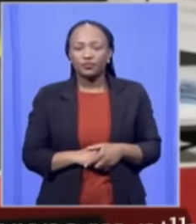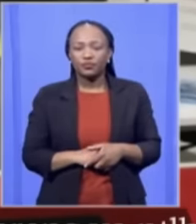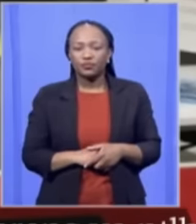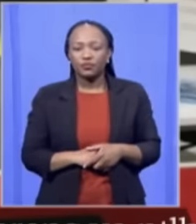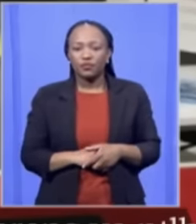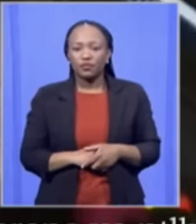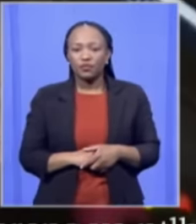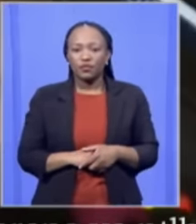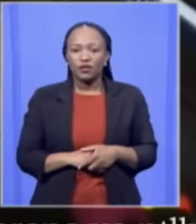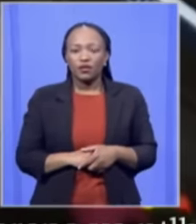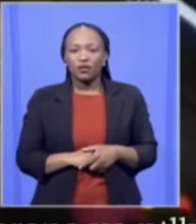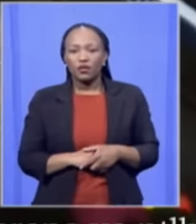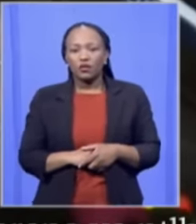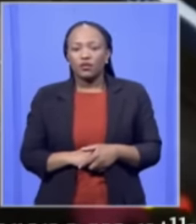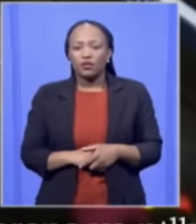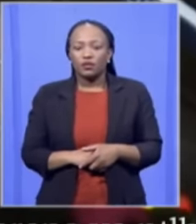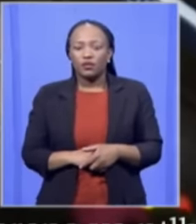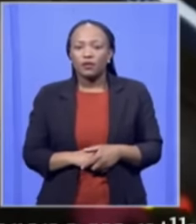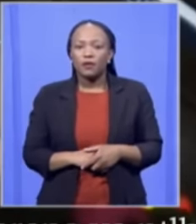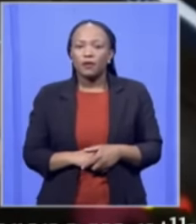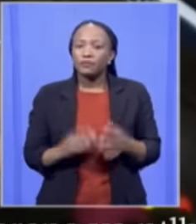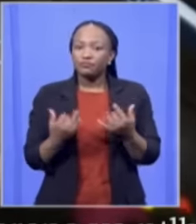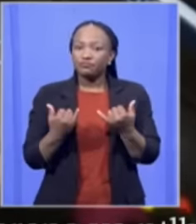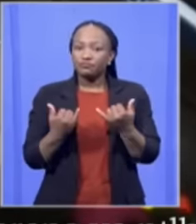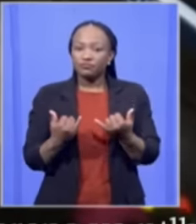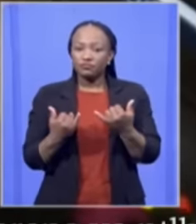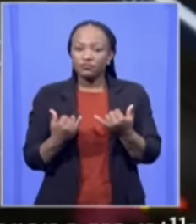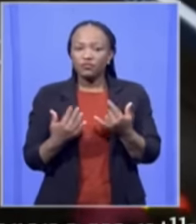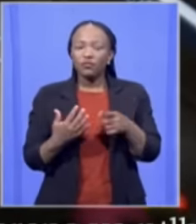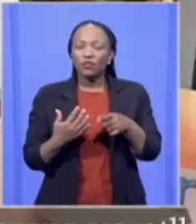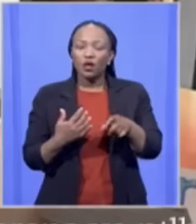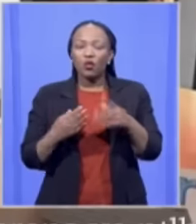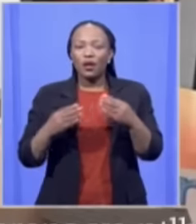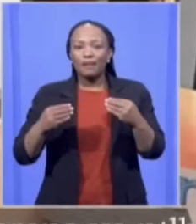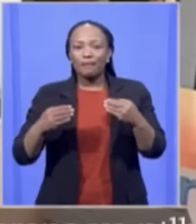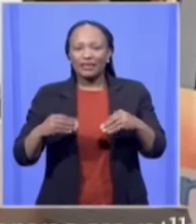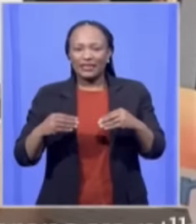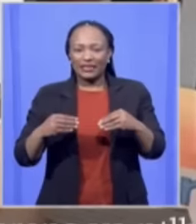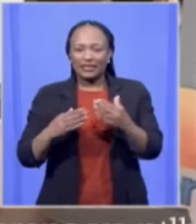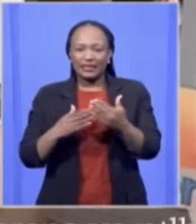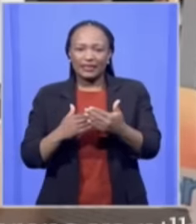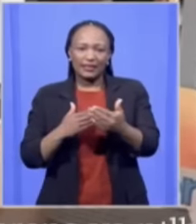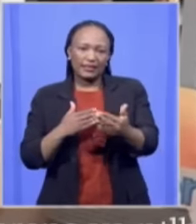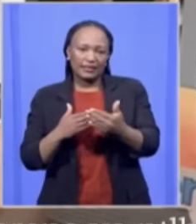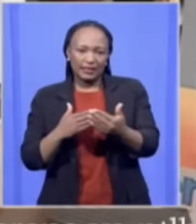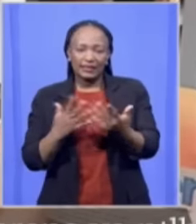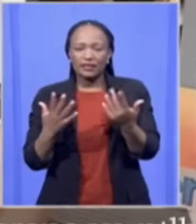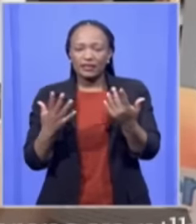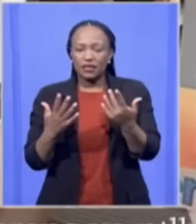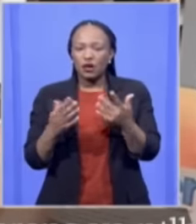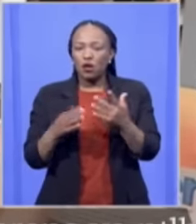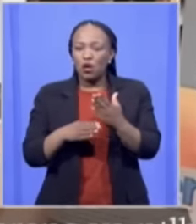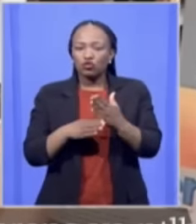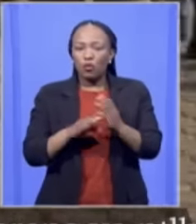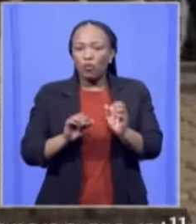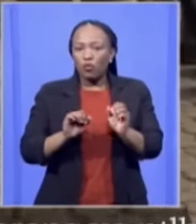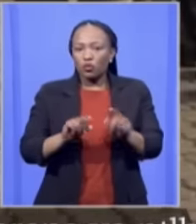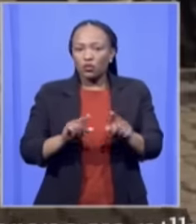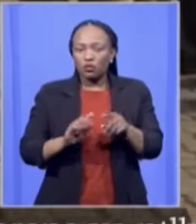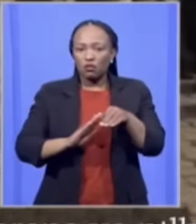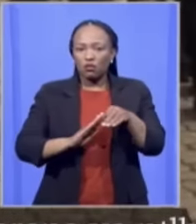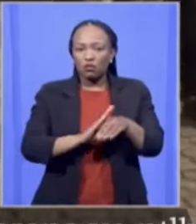Kwelotlase eno e bakilwe thata ke go latlhegelwa ke ditiro mo lephateng la kgwebo le le bakileng go fokotsega ga diphatlhatiro di le